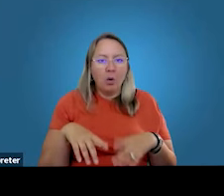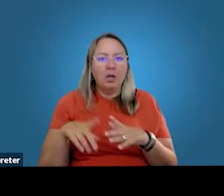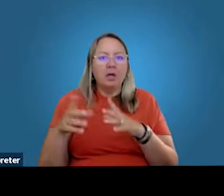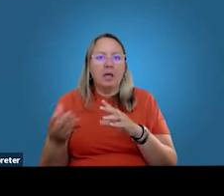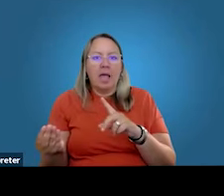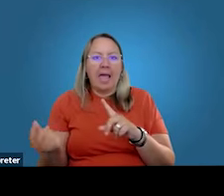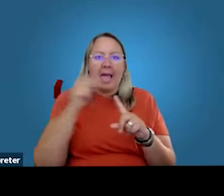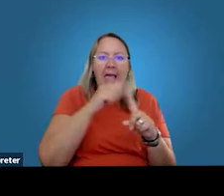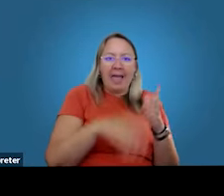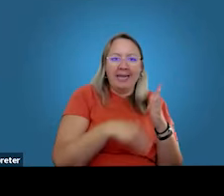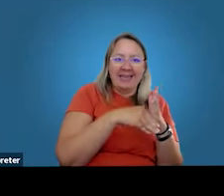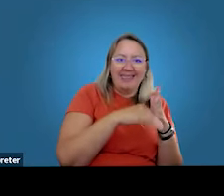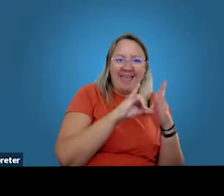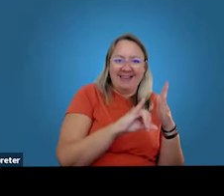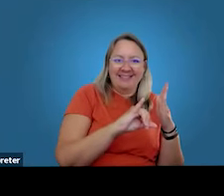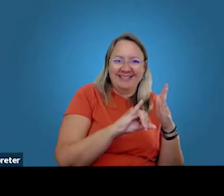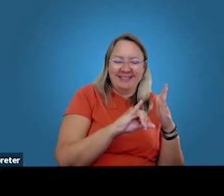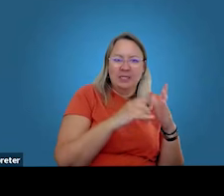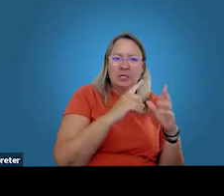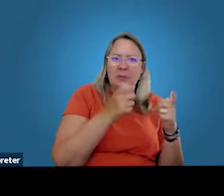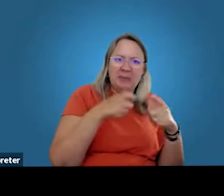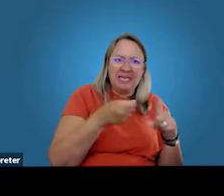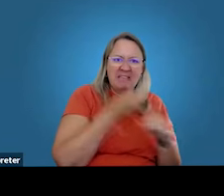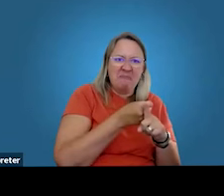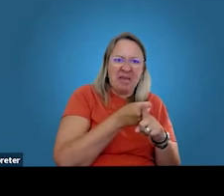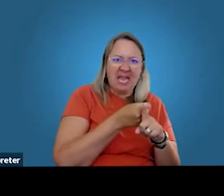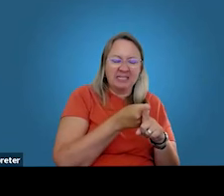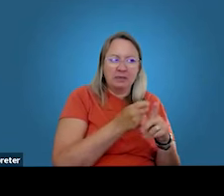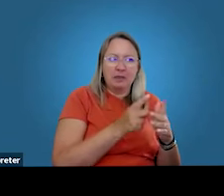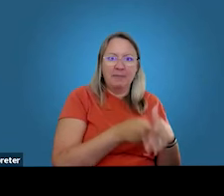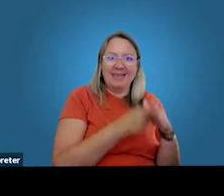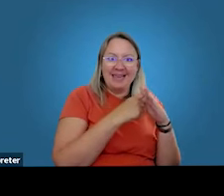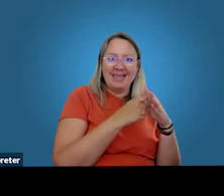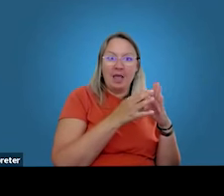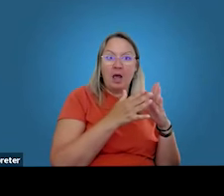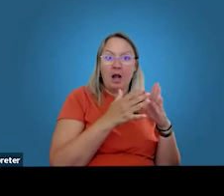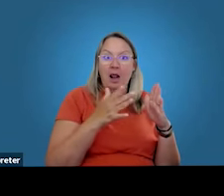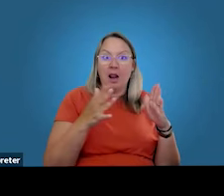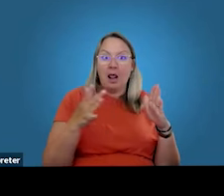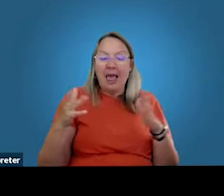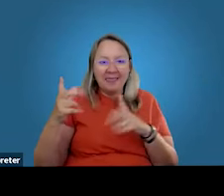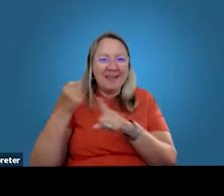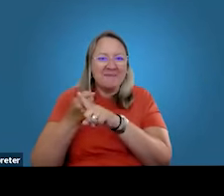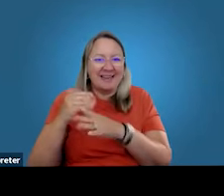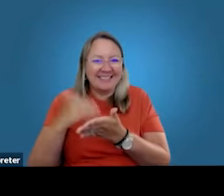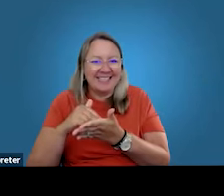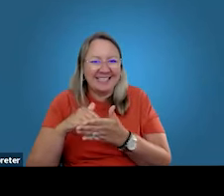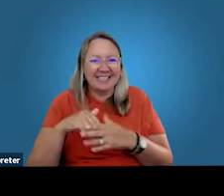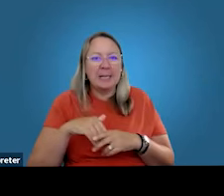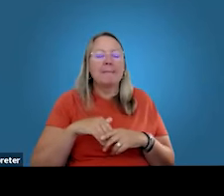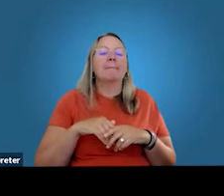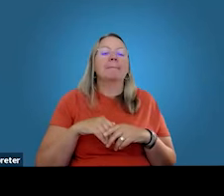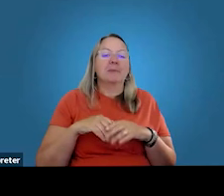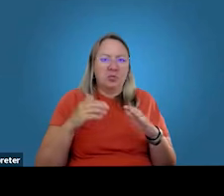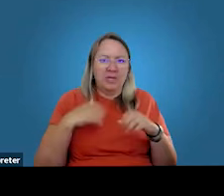for face, starting with something super impactful as well as finishing with something super impactful. So you can absolutely